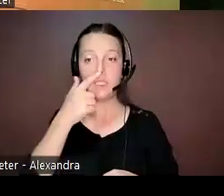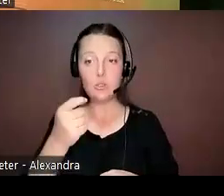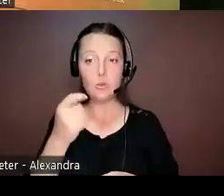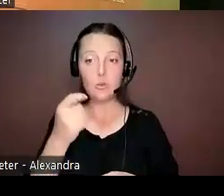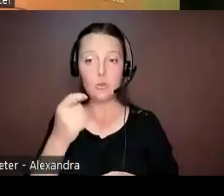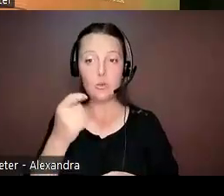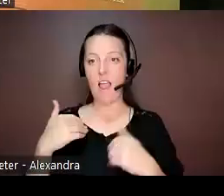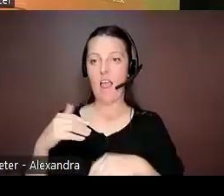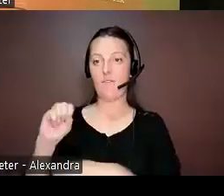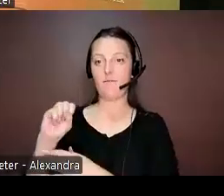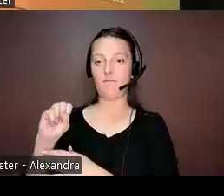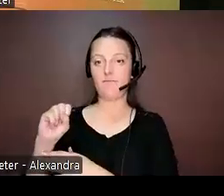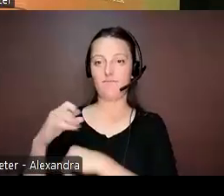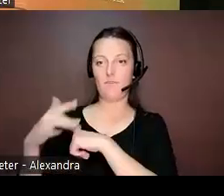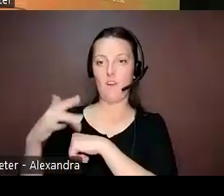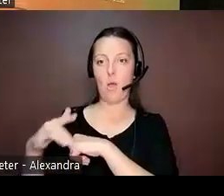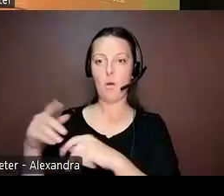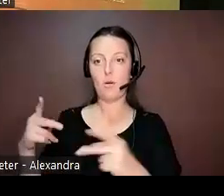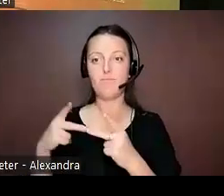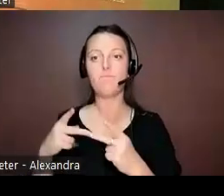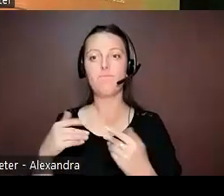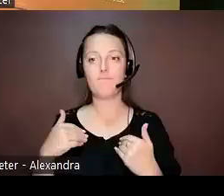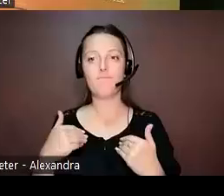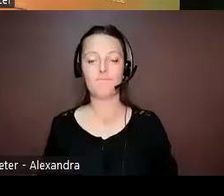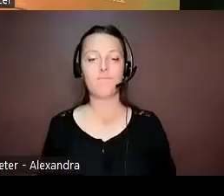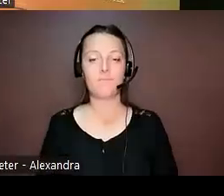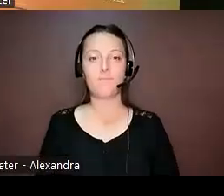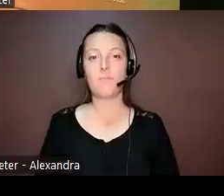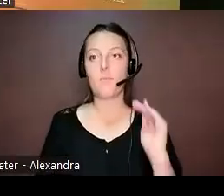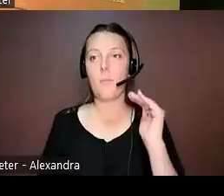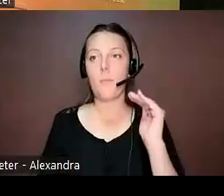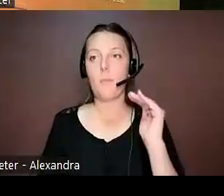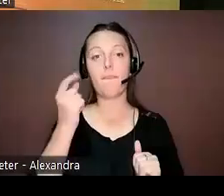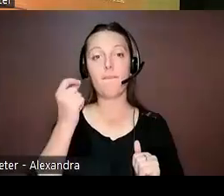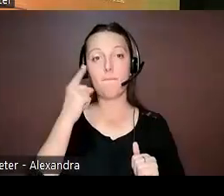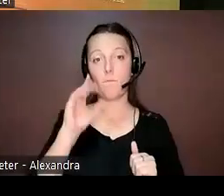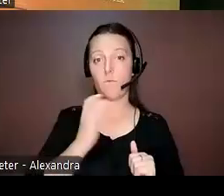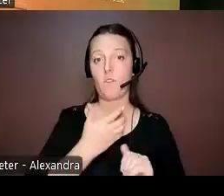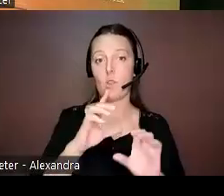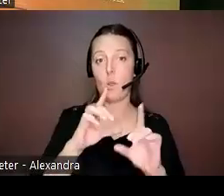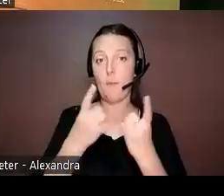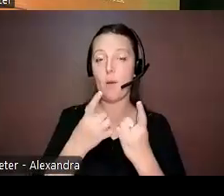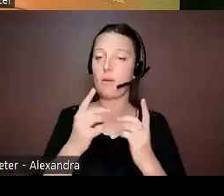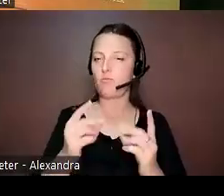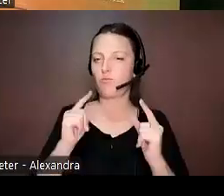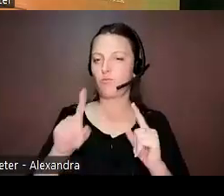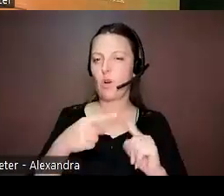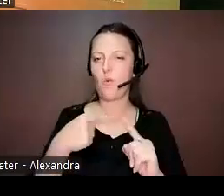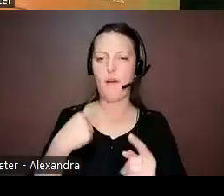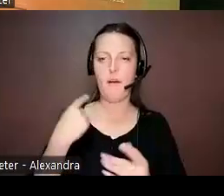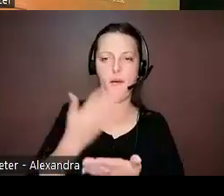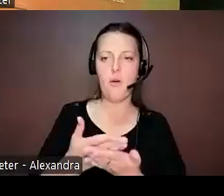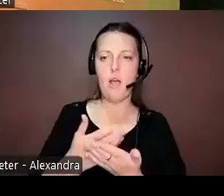And our department, from the get-go, when I first arrived here, one of the things that really attracted me is